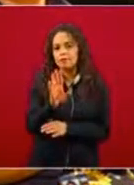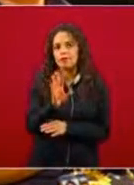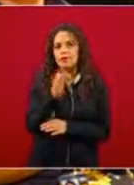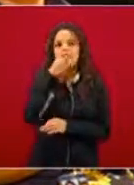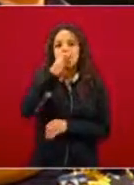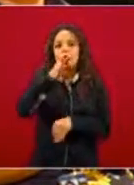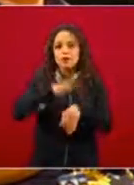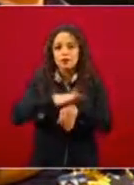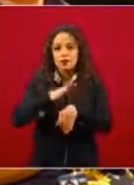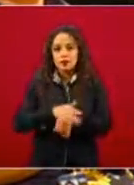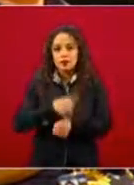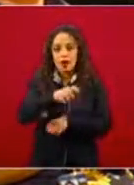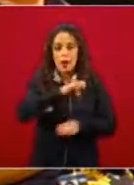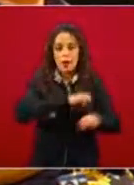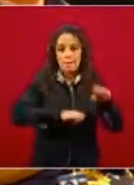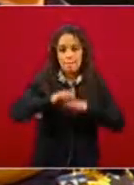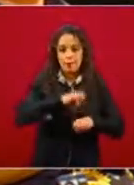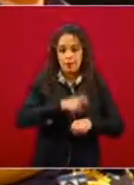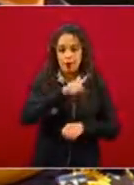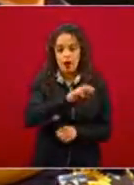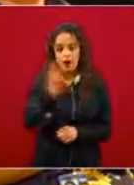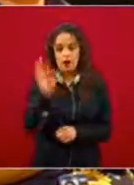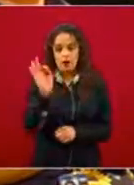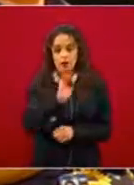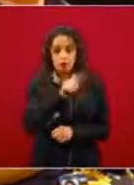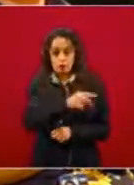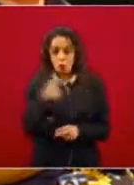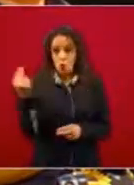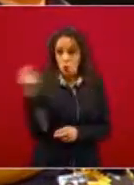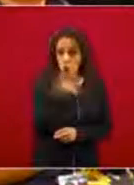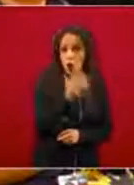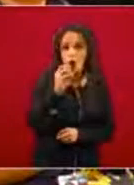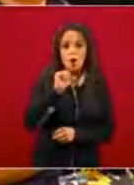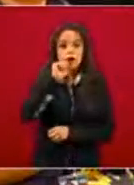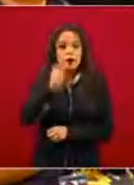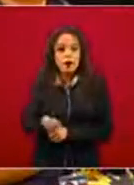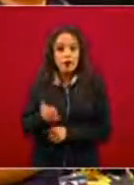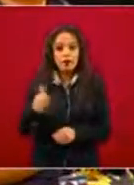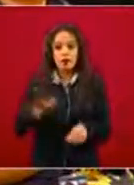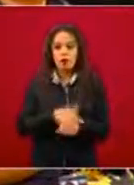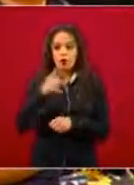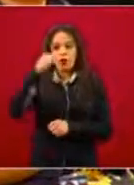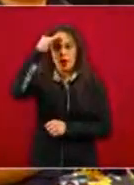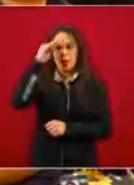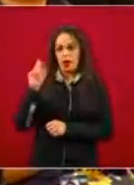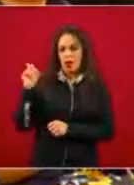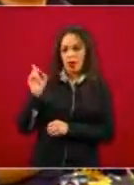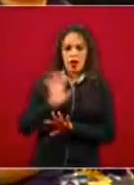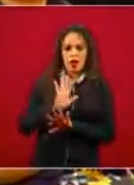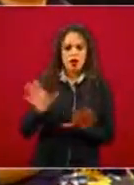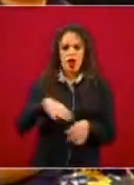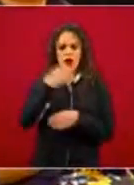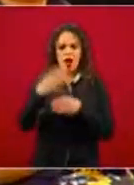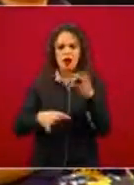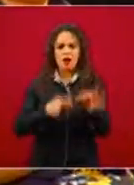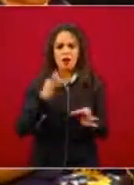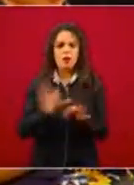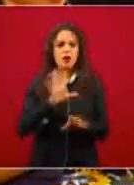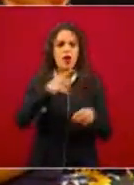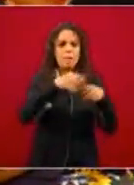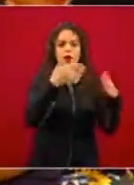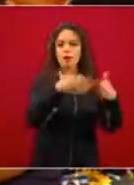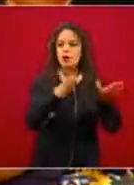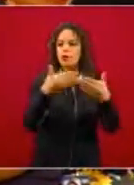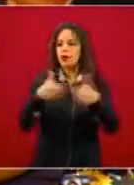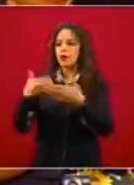either ya the sea por cuestión SMEs or the económica o larger porque piensan que ya corporations el that domingo whether ya they se are acabó not todo, essential ya están or abriendo whether sus they puertas? believe that this O is